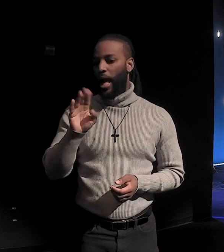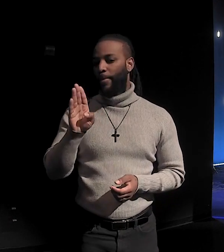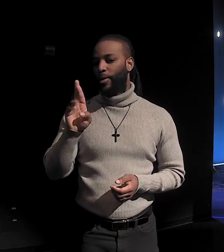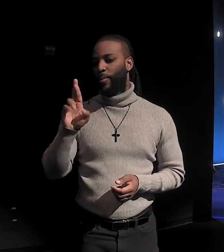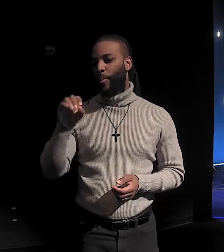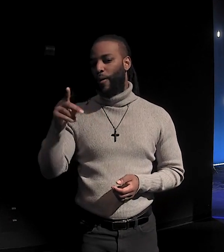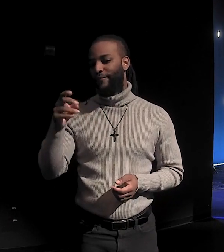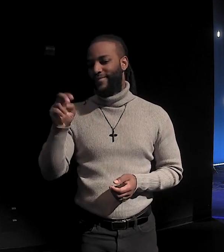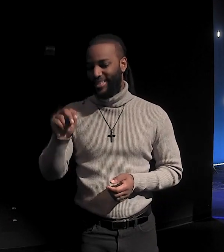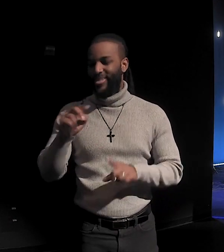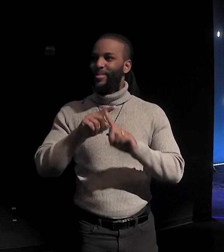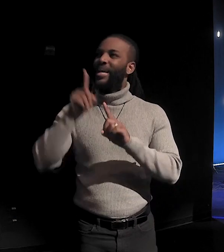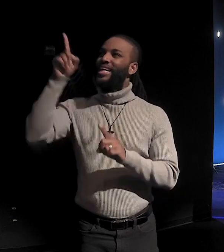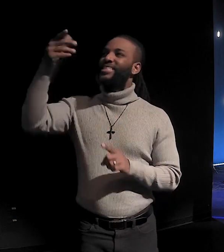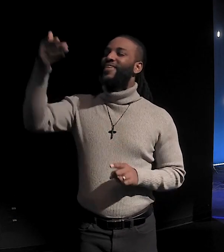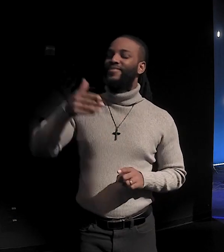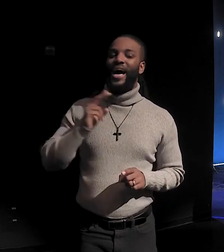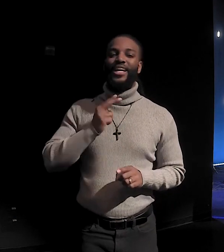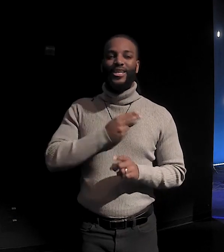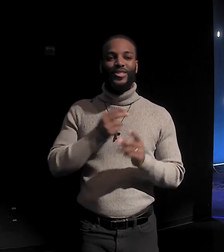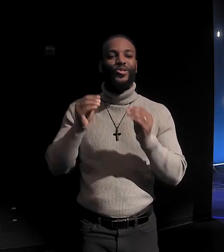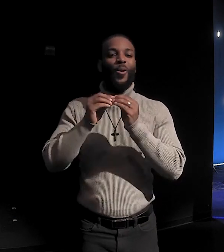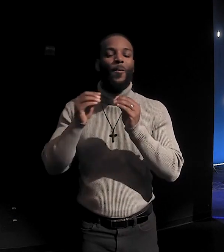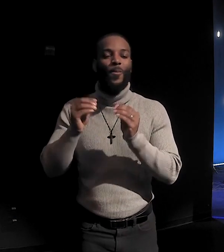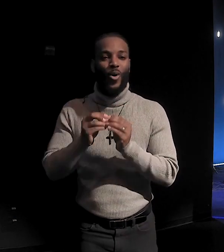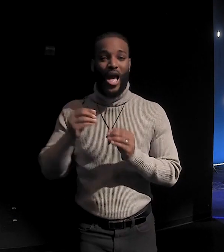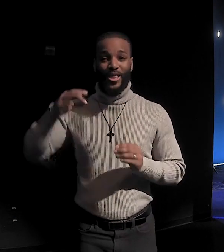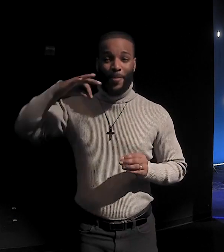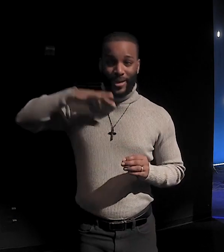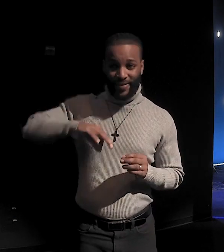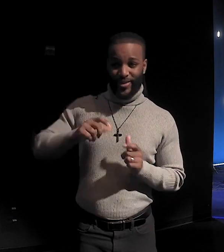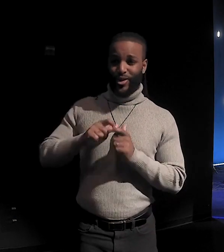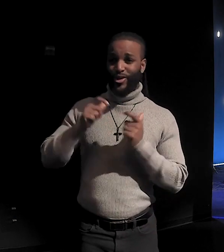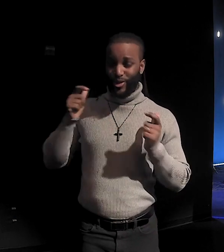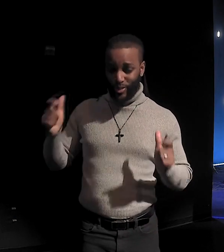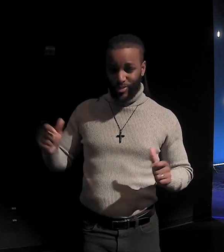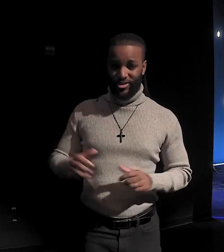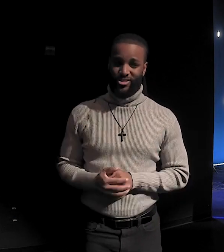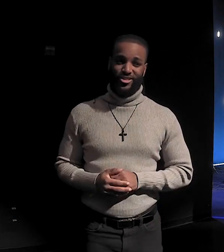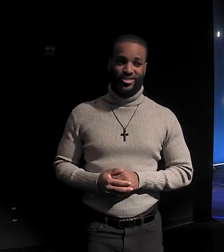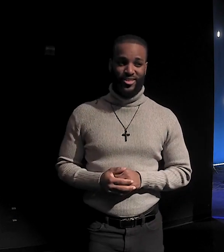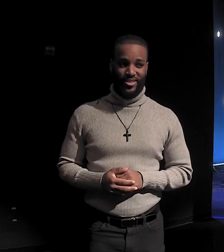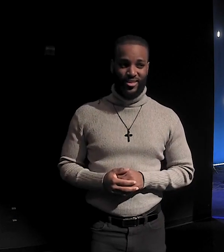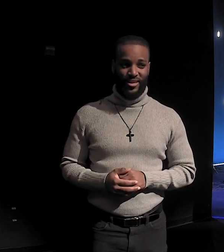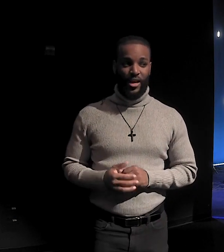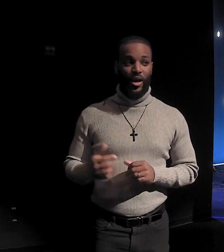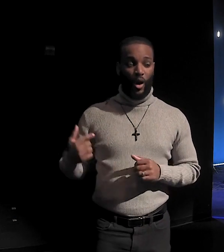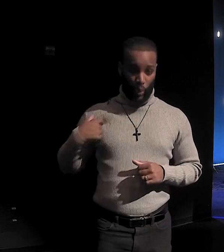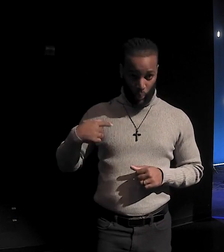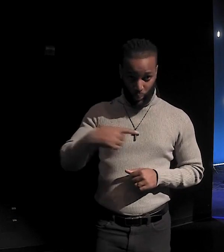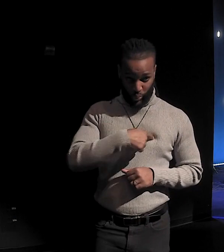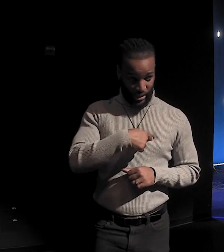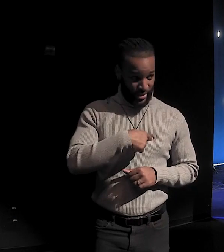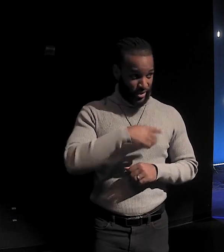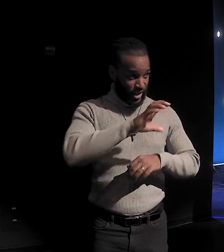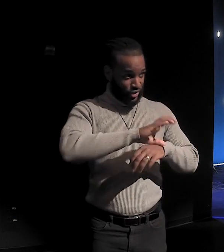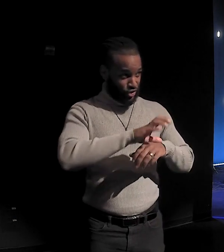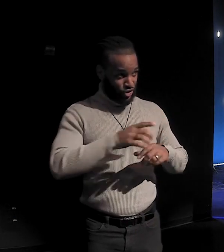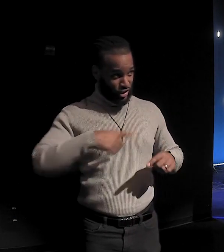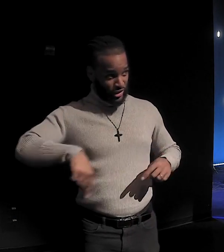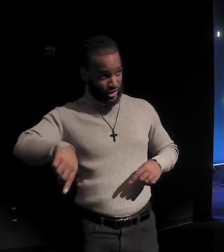But He's inviting us into more, and the benefits to us are huge. We as a church are